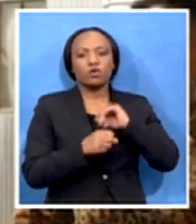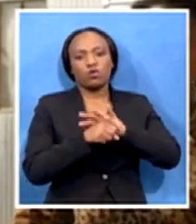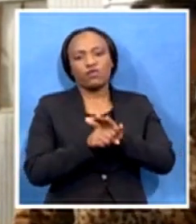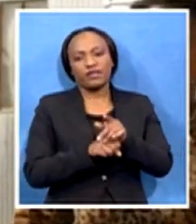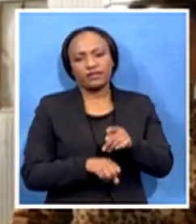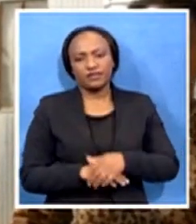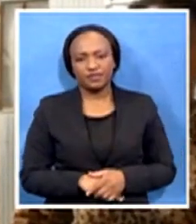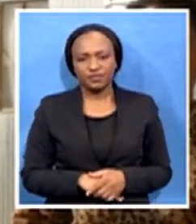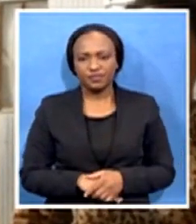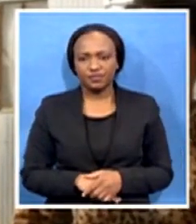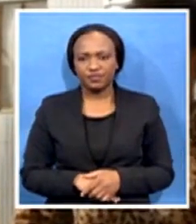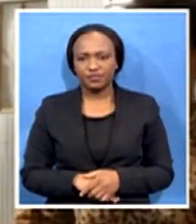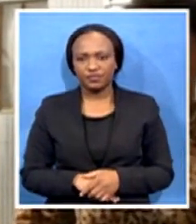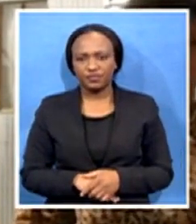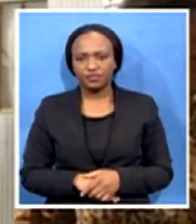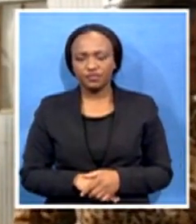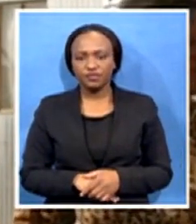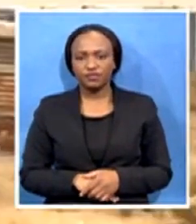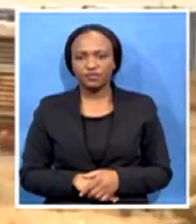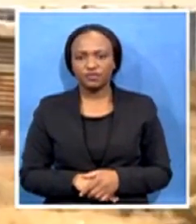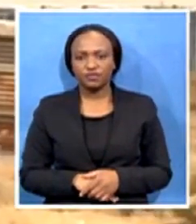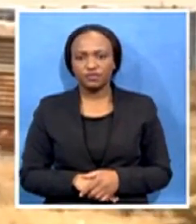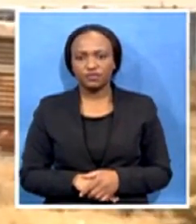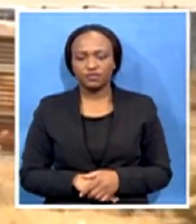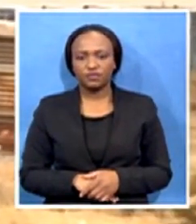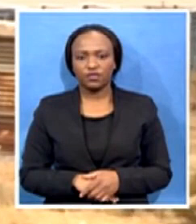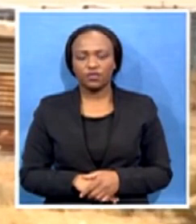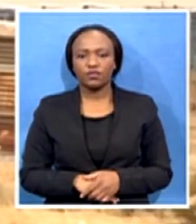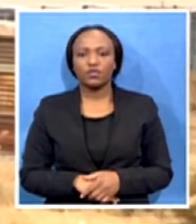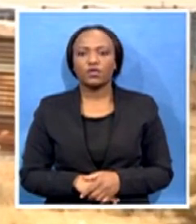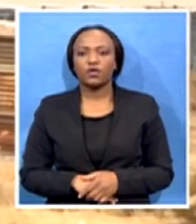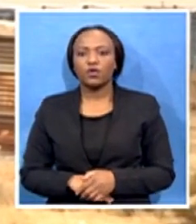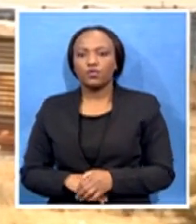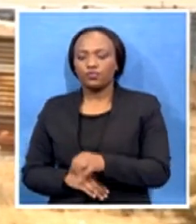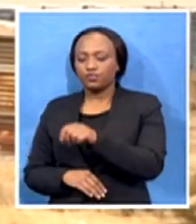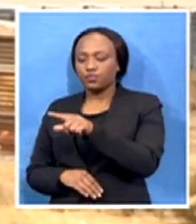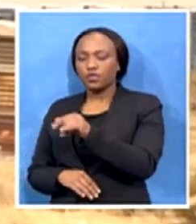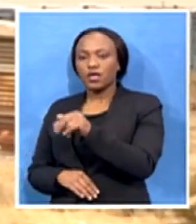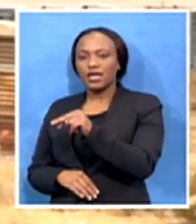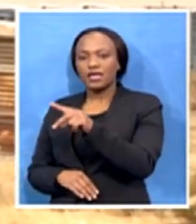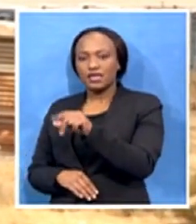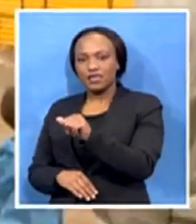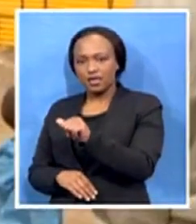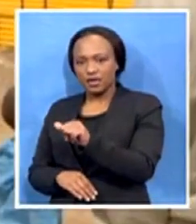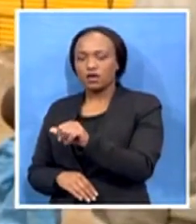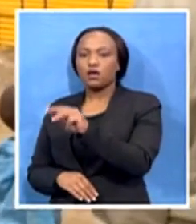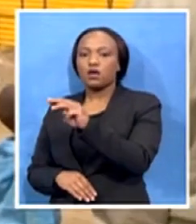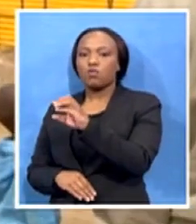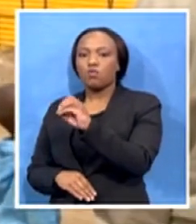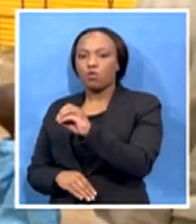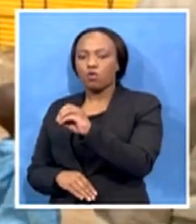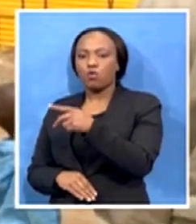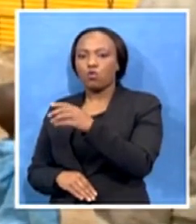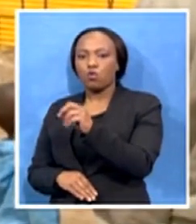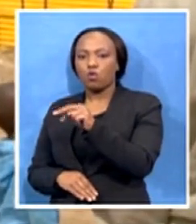The majority of residents of Lindam Konto informal settlement say they were relocated from N3 and Madoding informal settlements in